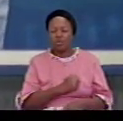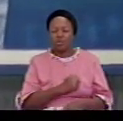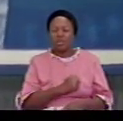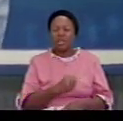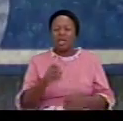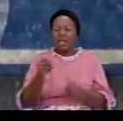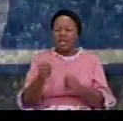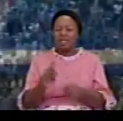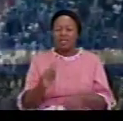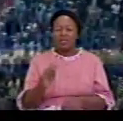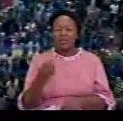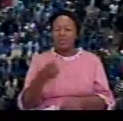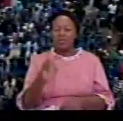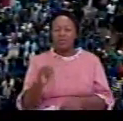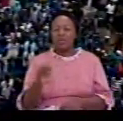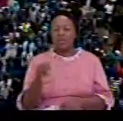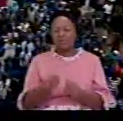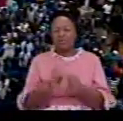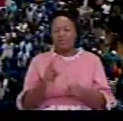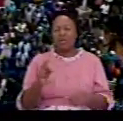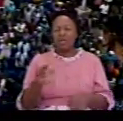everywhere all over the world,